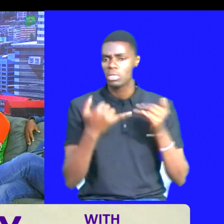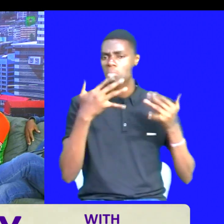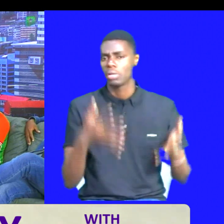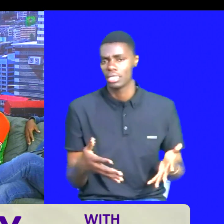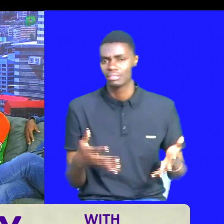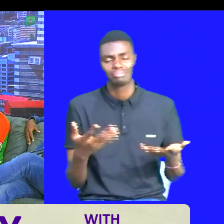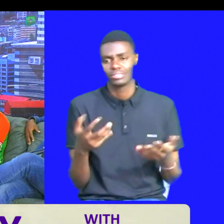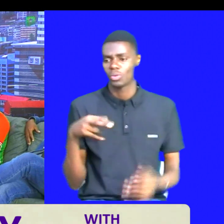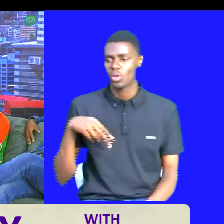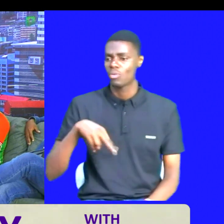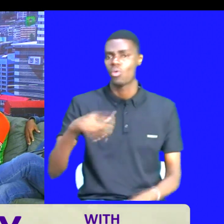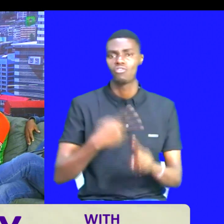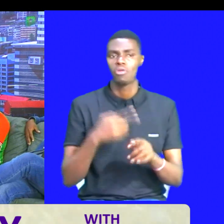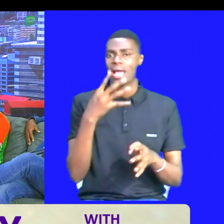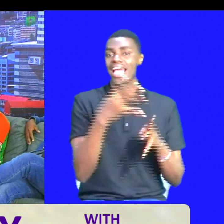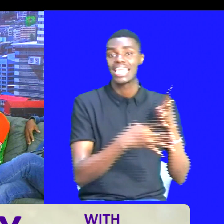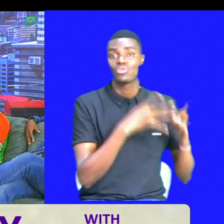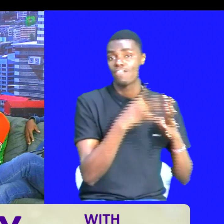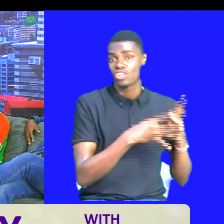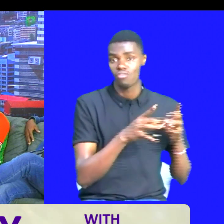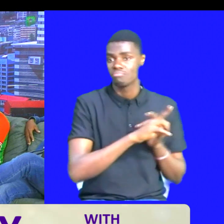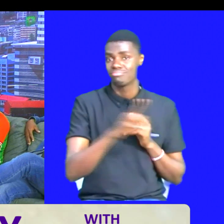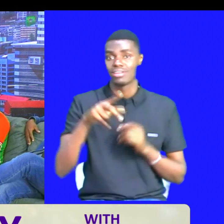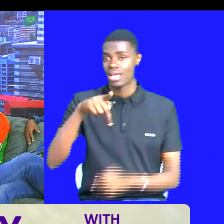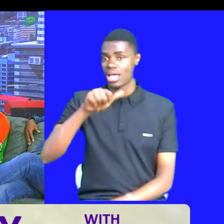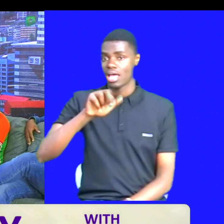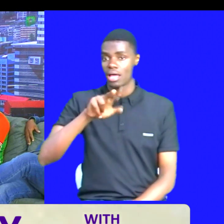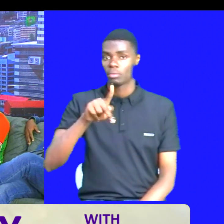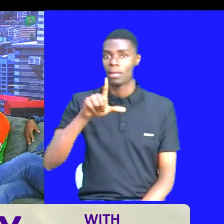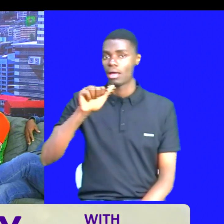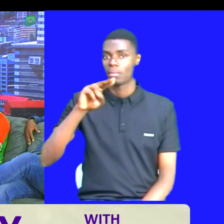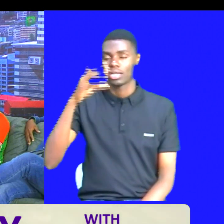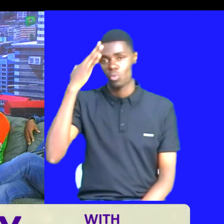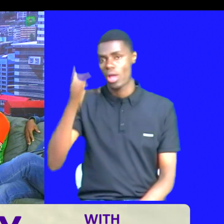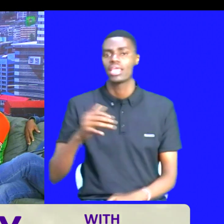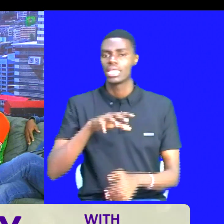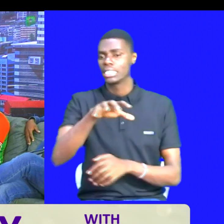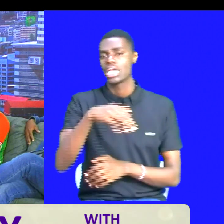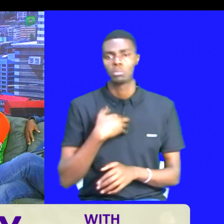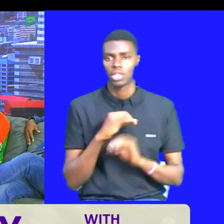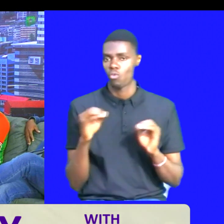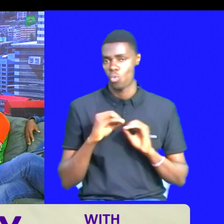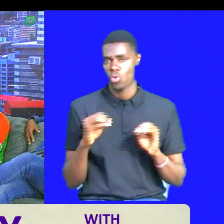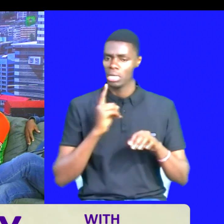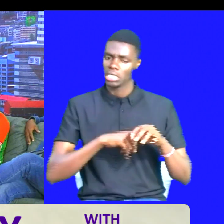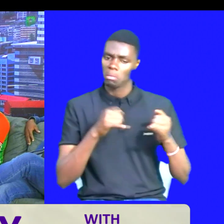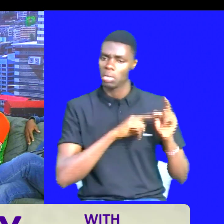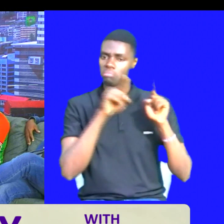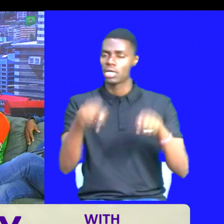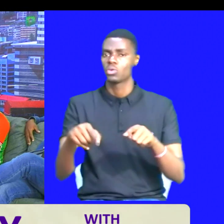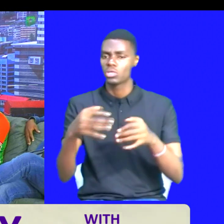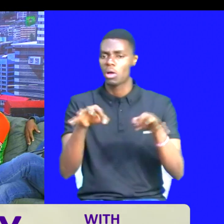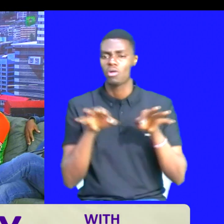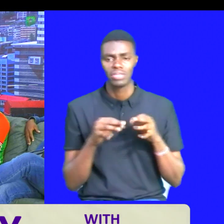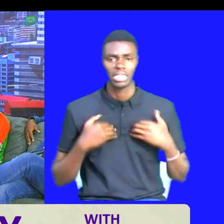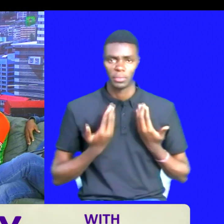were walking from the Durai 44 Yeah. to Parklands, because Okay. they did not have transport. So this kind of a player, when he comes to the field, he's already tired.